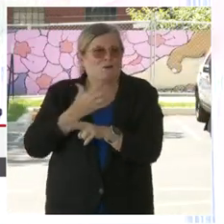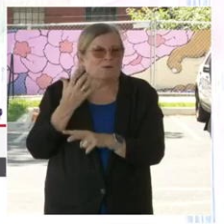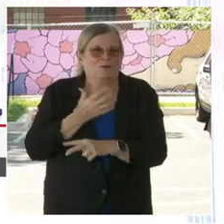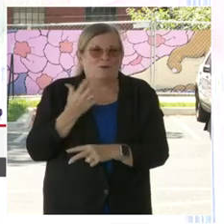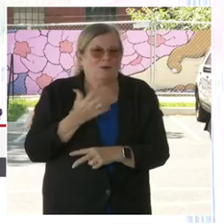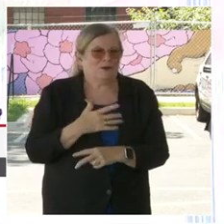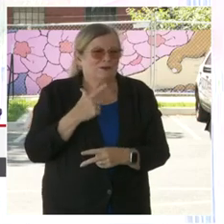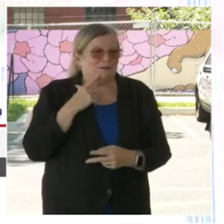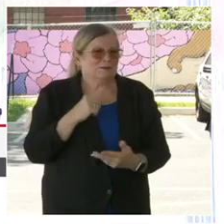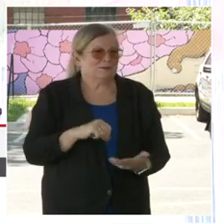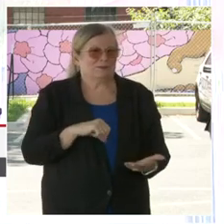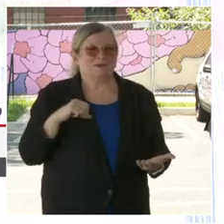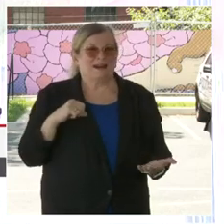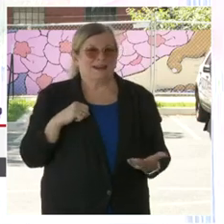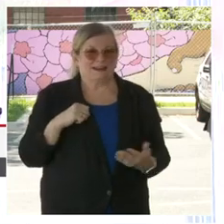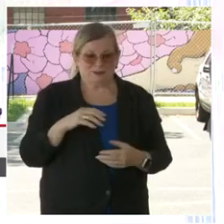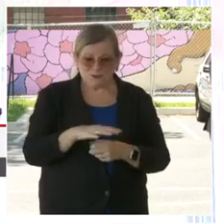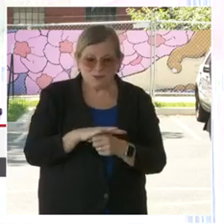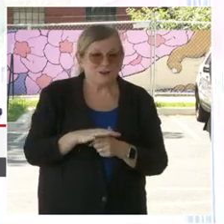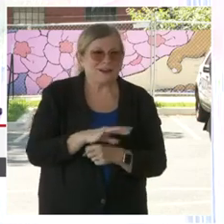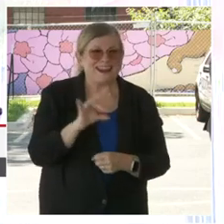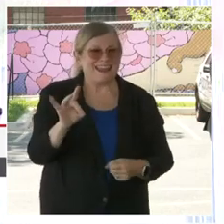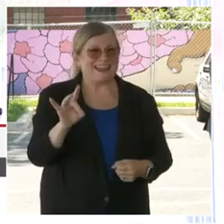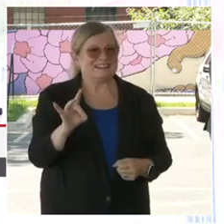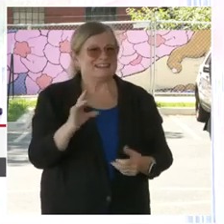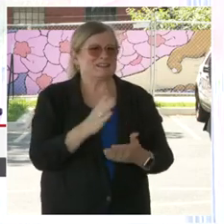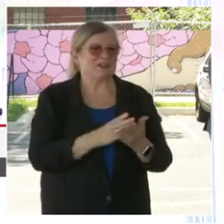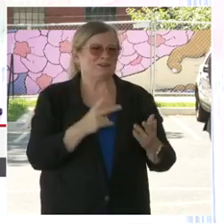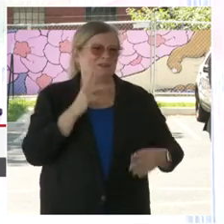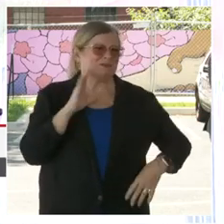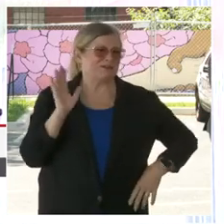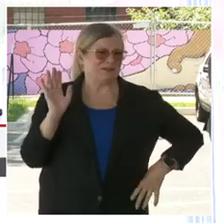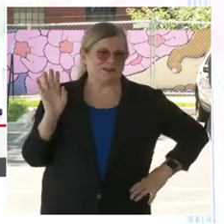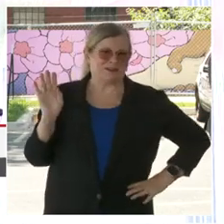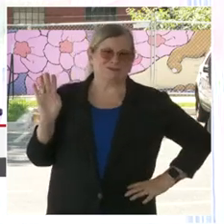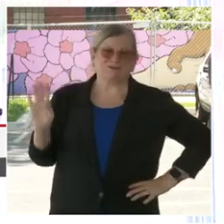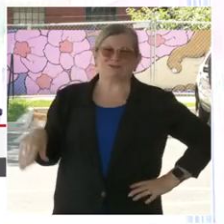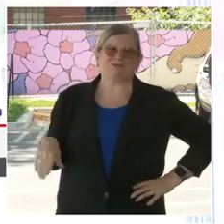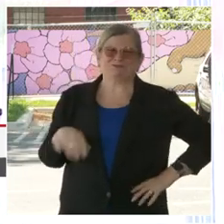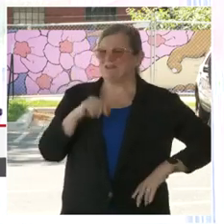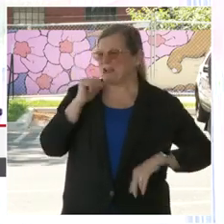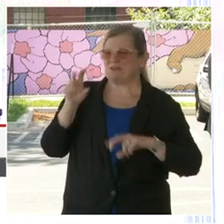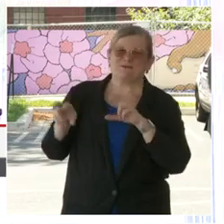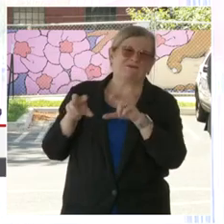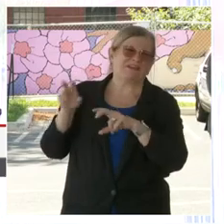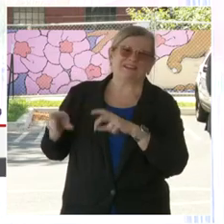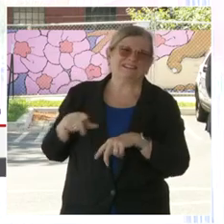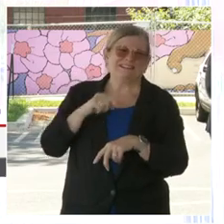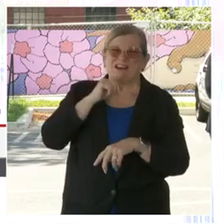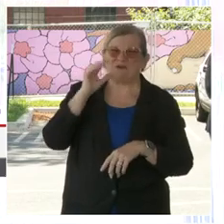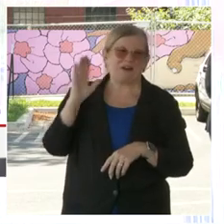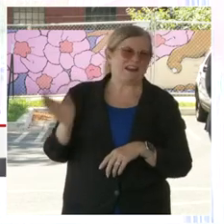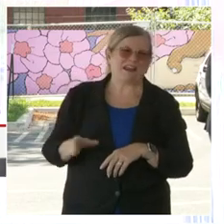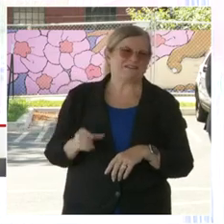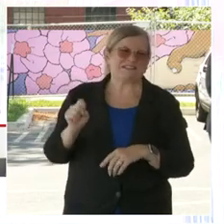8 residents, that when some said we shouldn't invest tens of millions of dollars at St. Elizabeth's in Ward 8, you